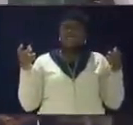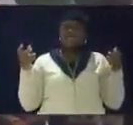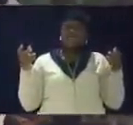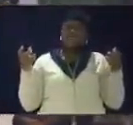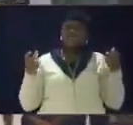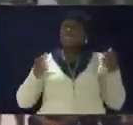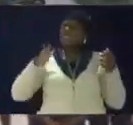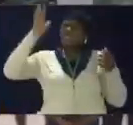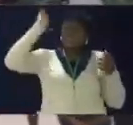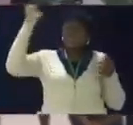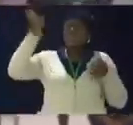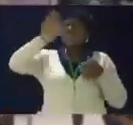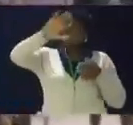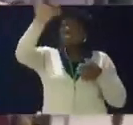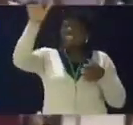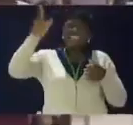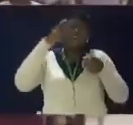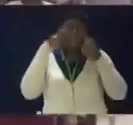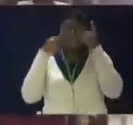we never mourn.